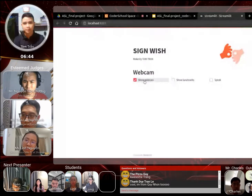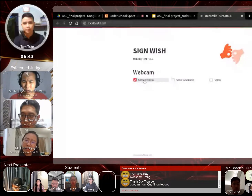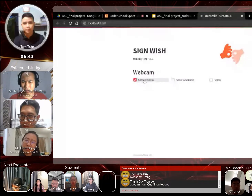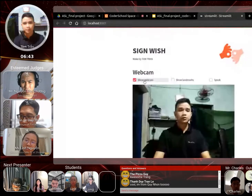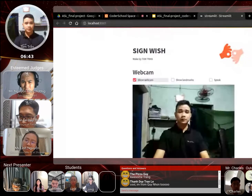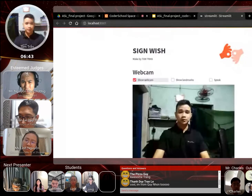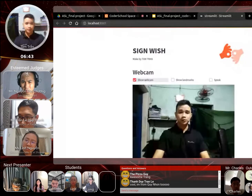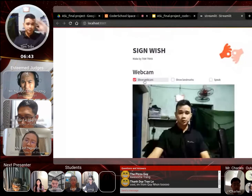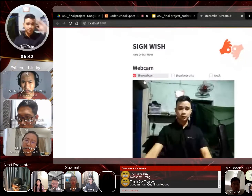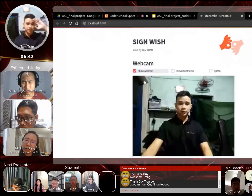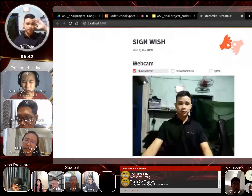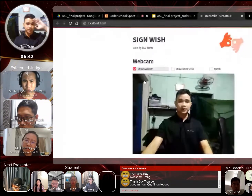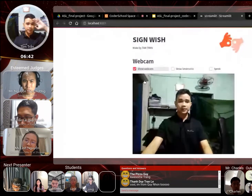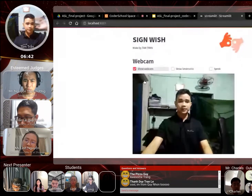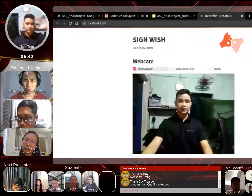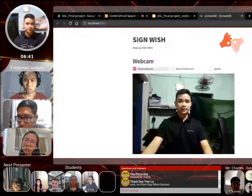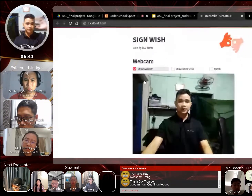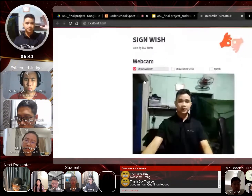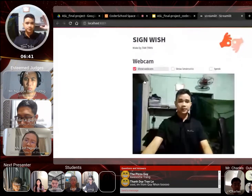Hello.